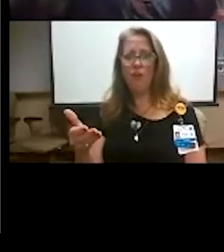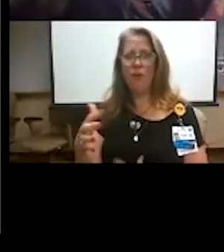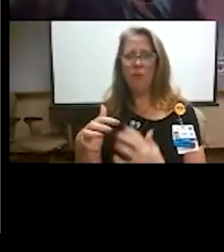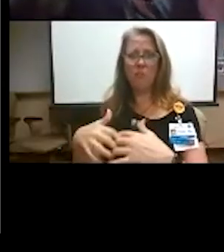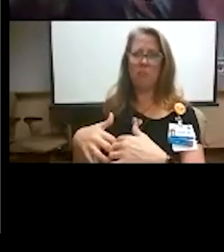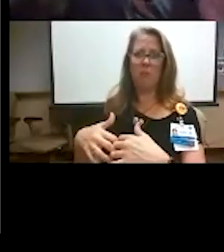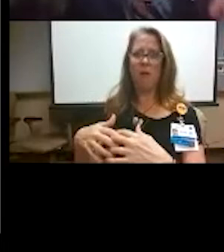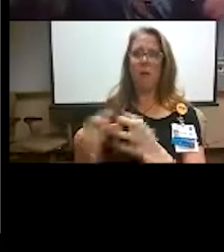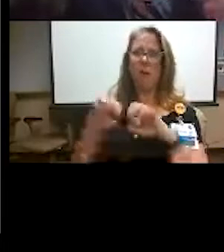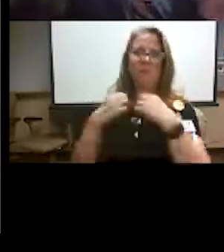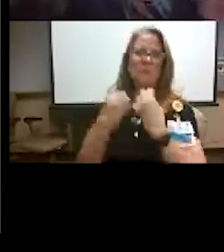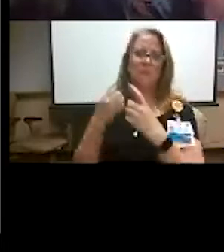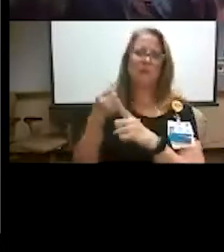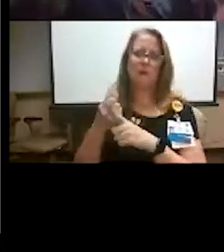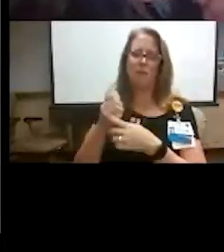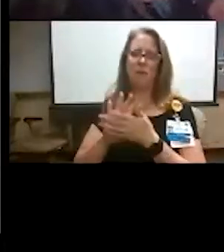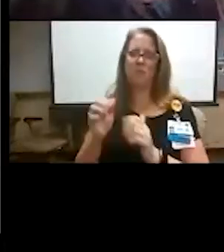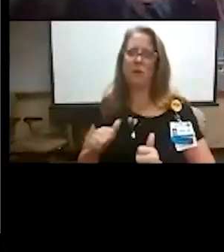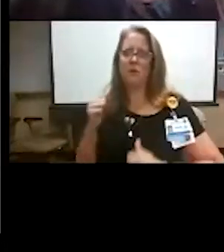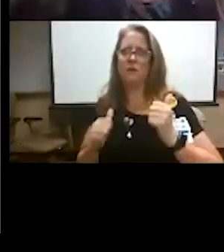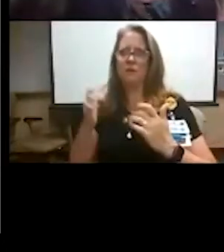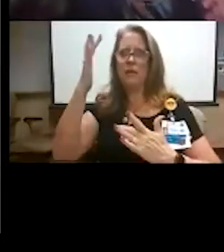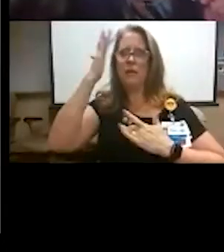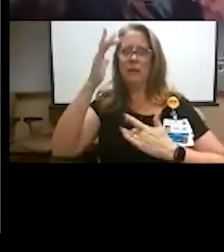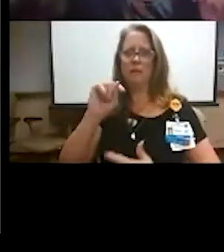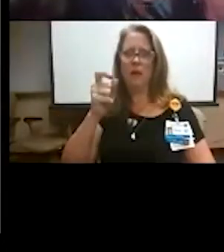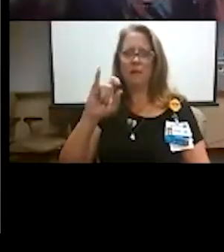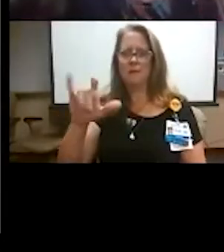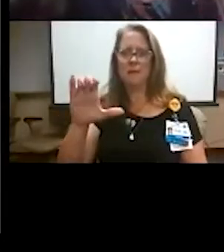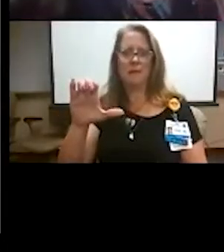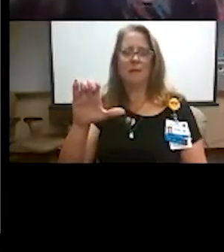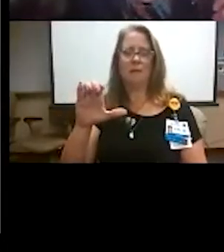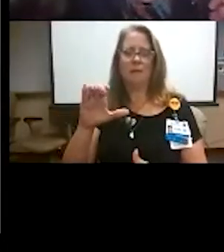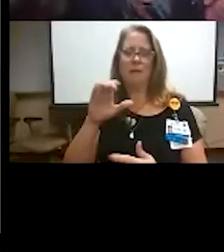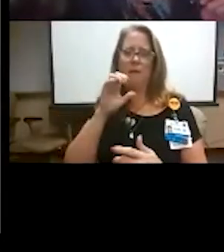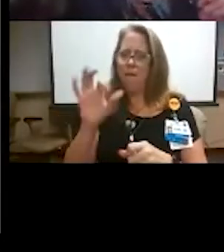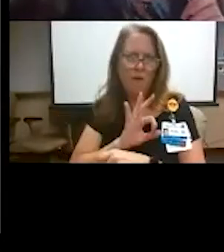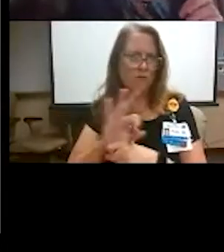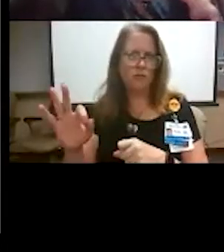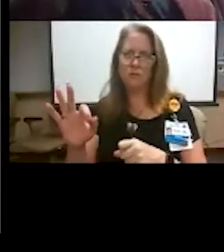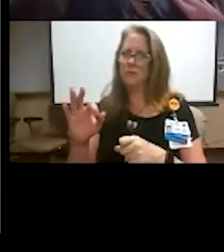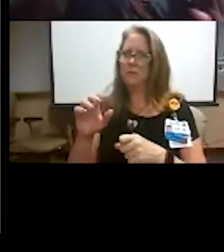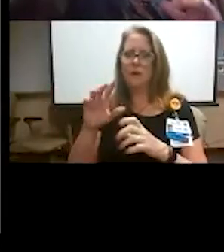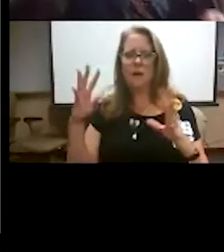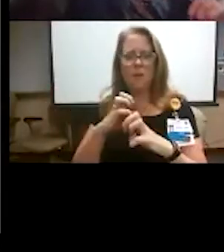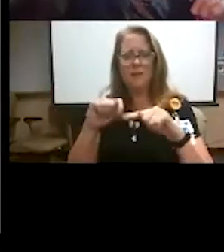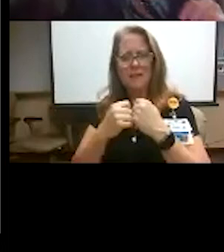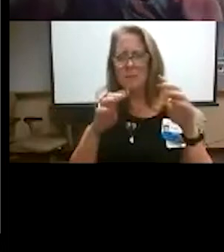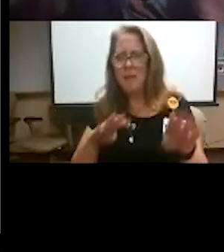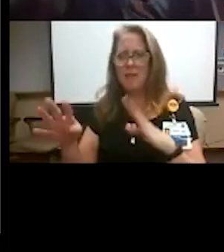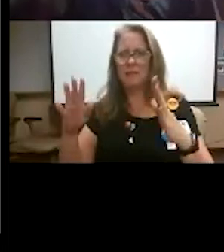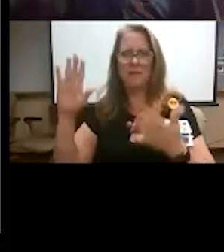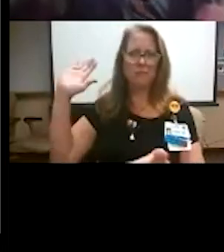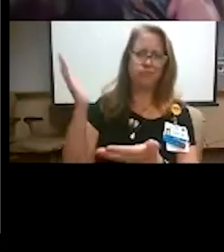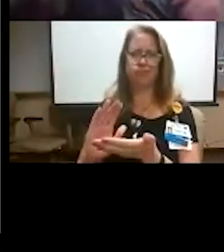is becoming progressively ill and dysfunctional. Complex team behaviors decrease, and that means that